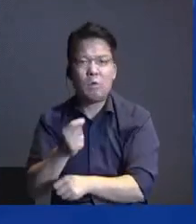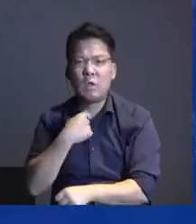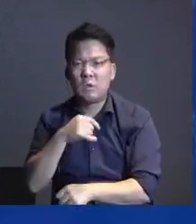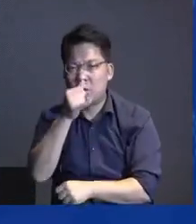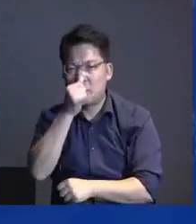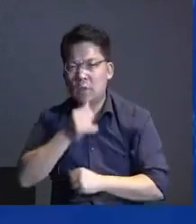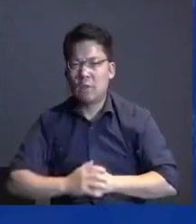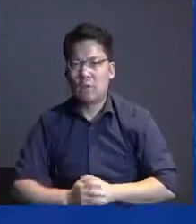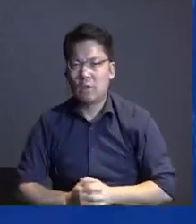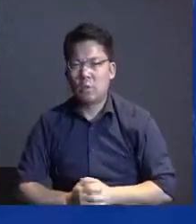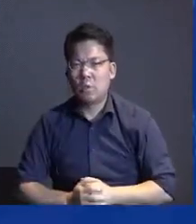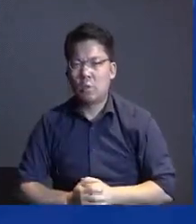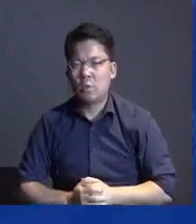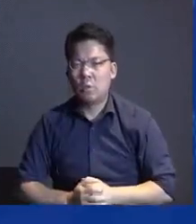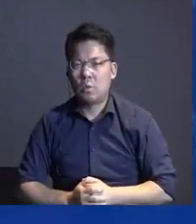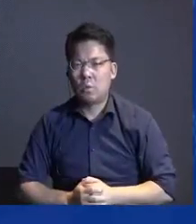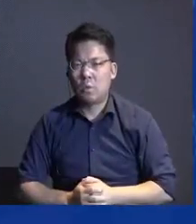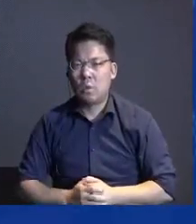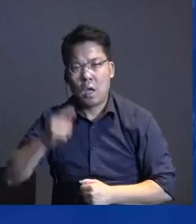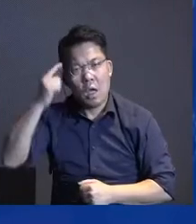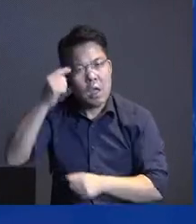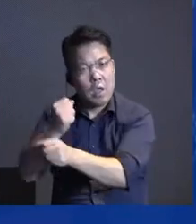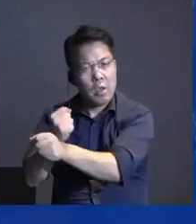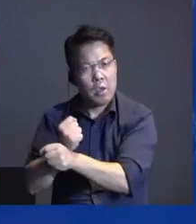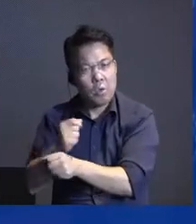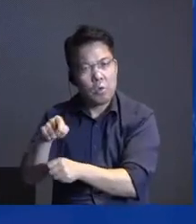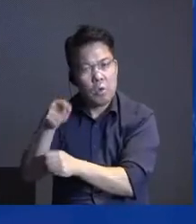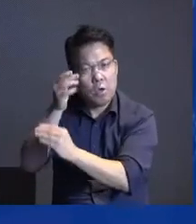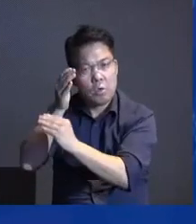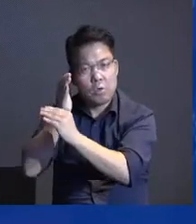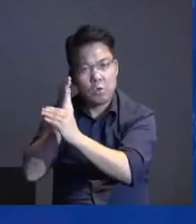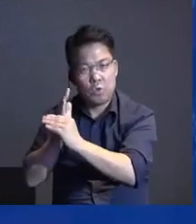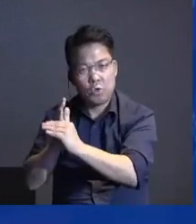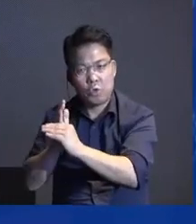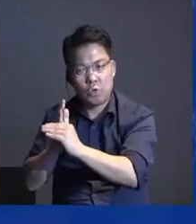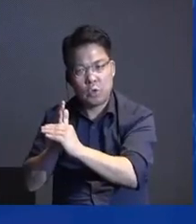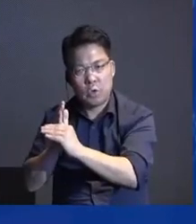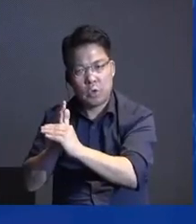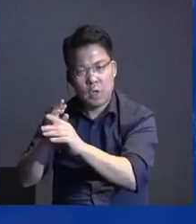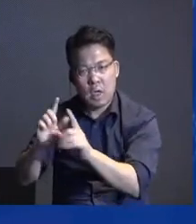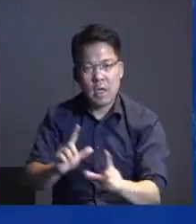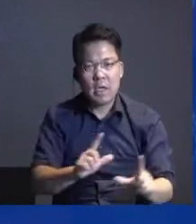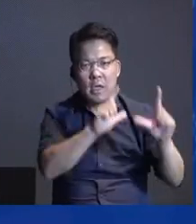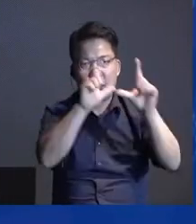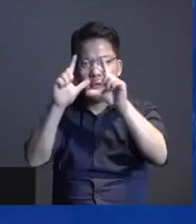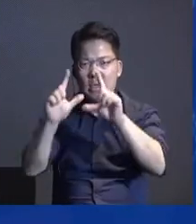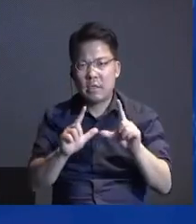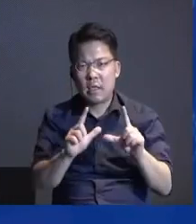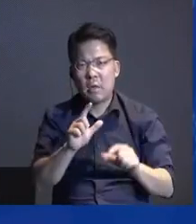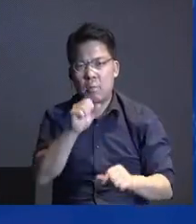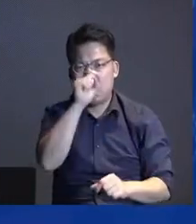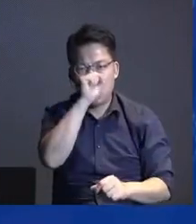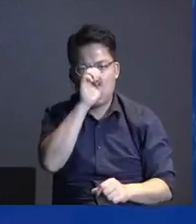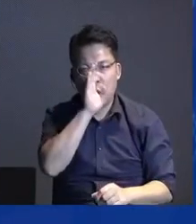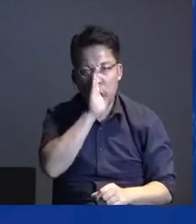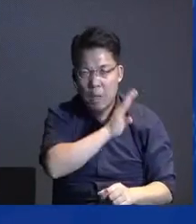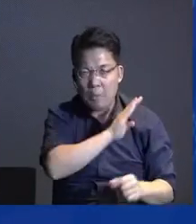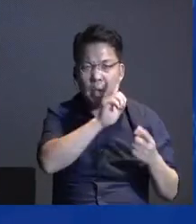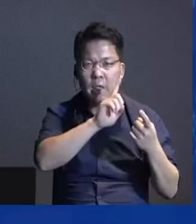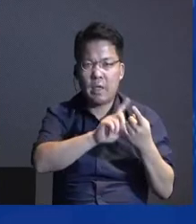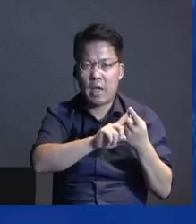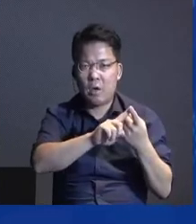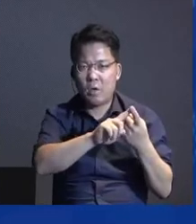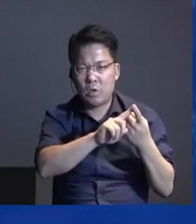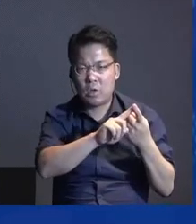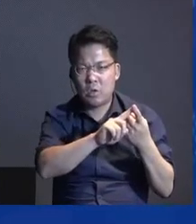one of her studies could be the policy for promoting the quality of life in one center organized by a local organization